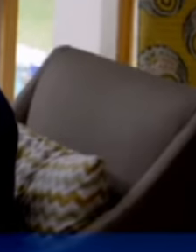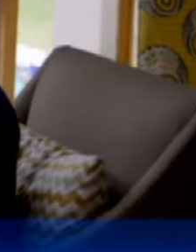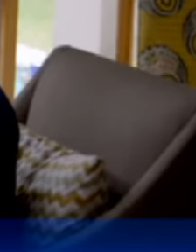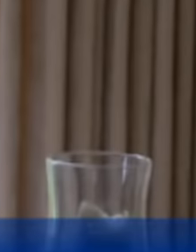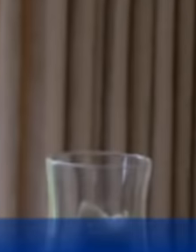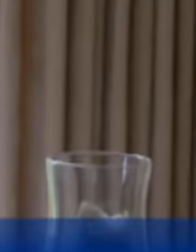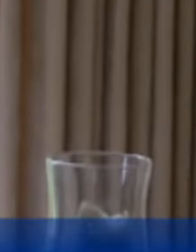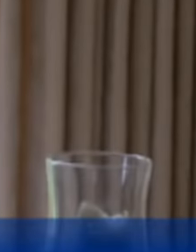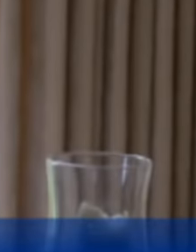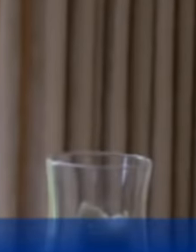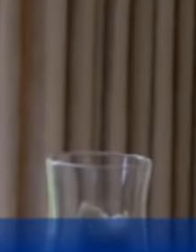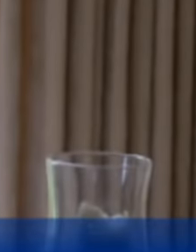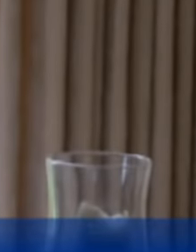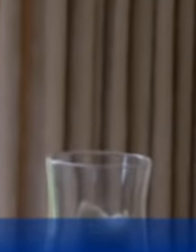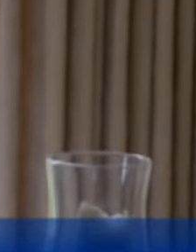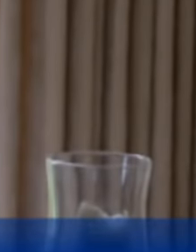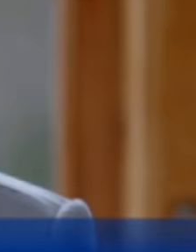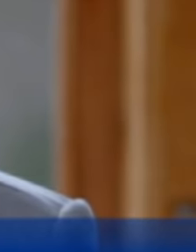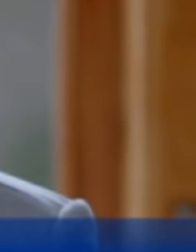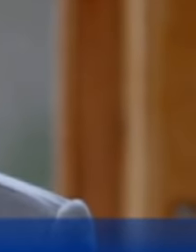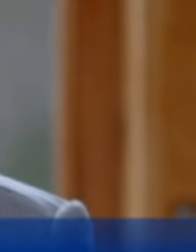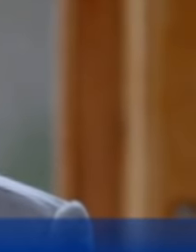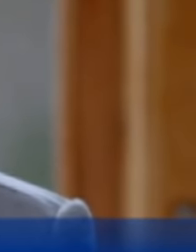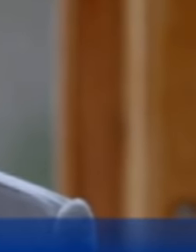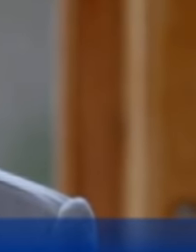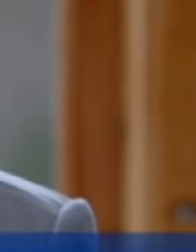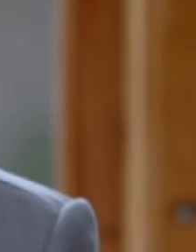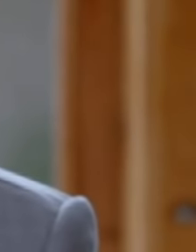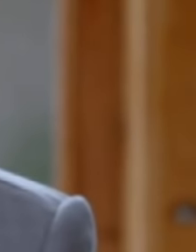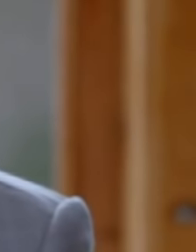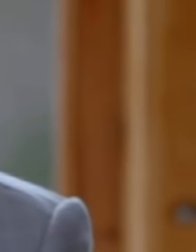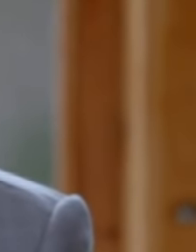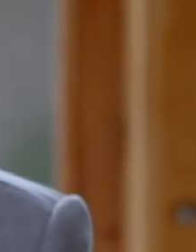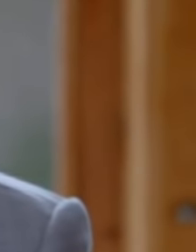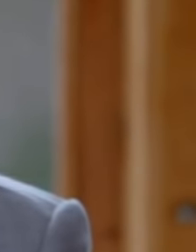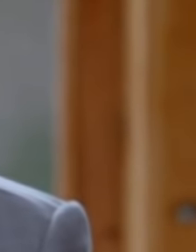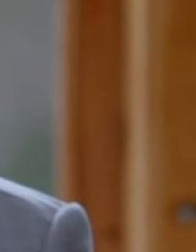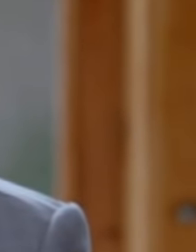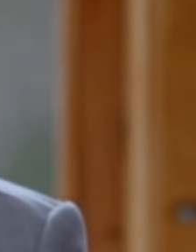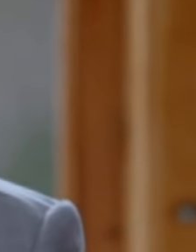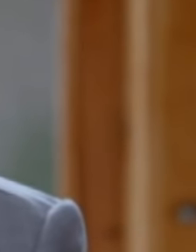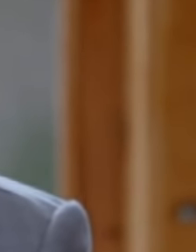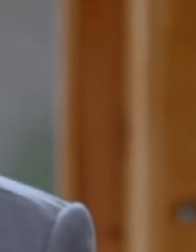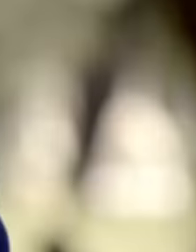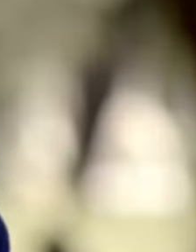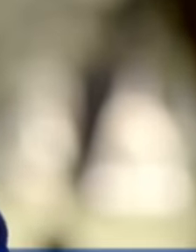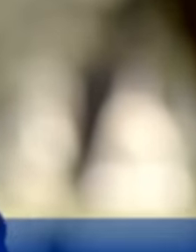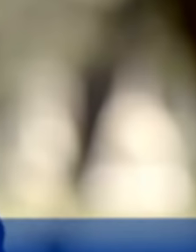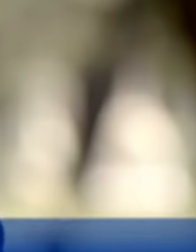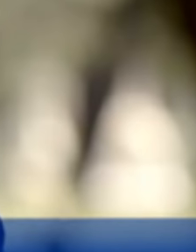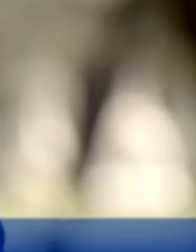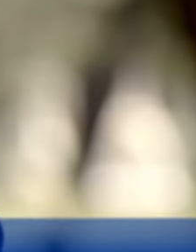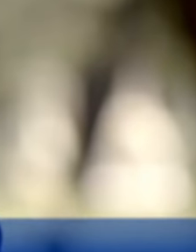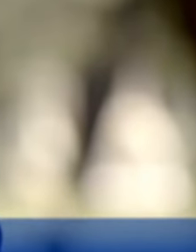everything. I would like a dignified funeral, and the rest should be invested for my children's future.